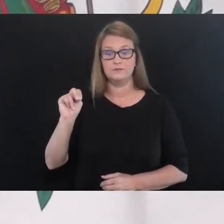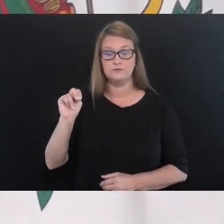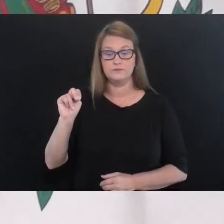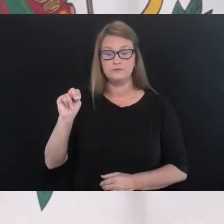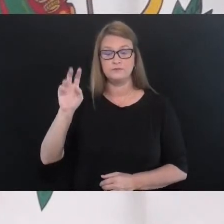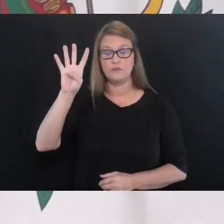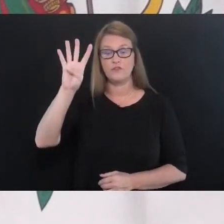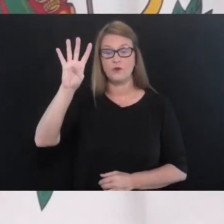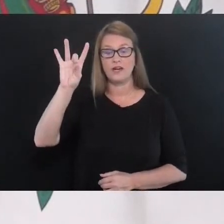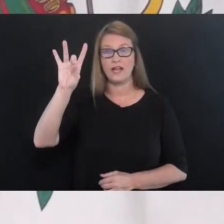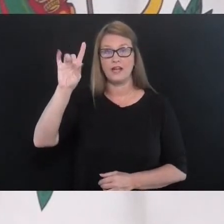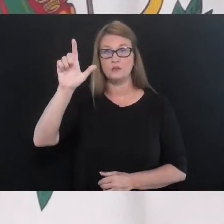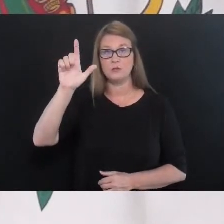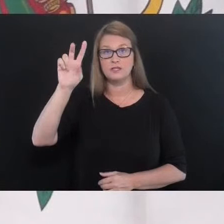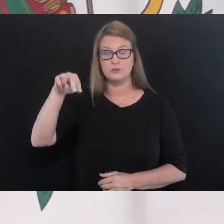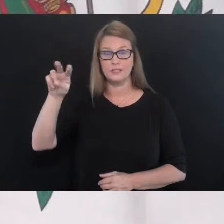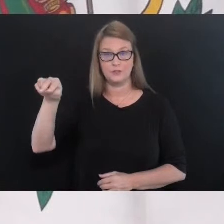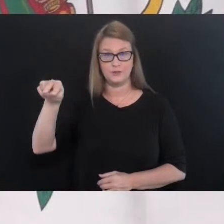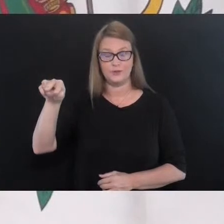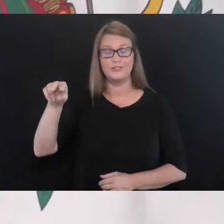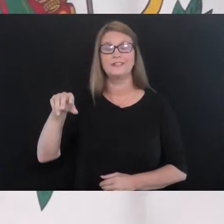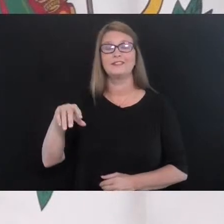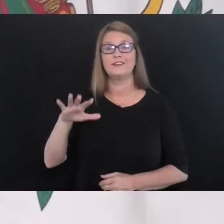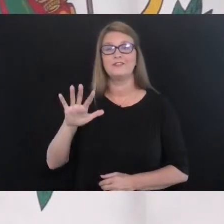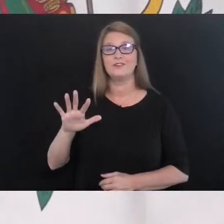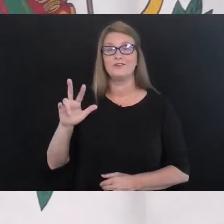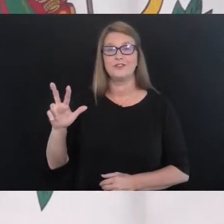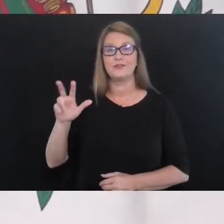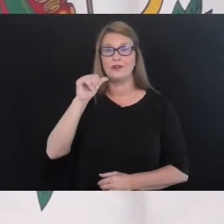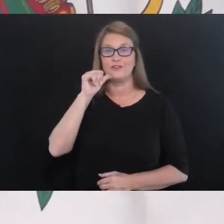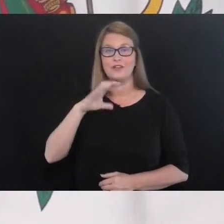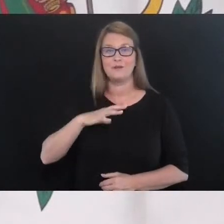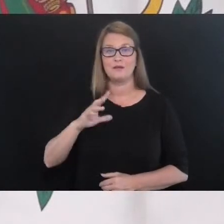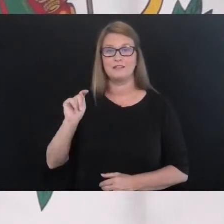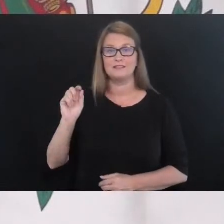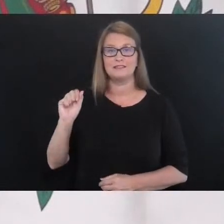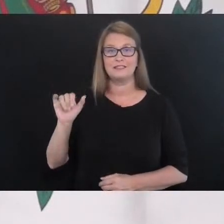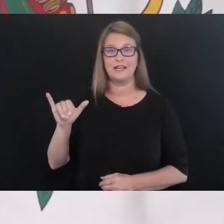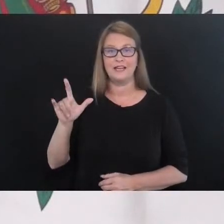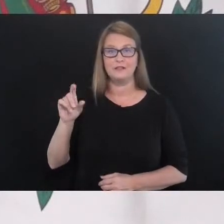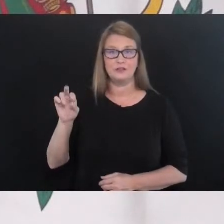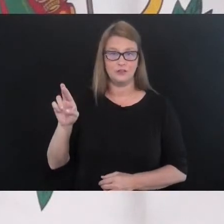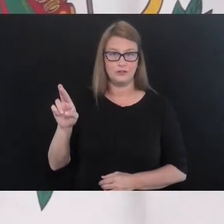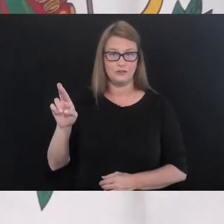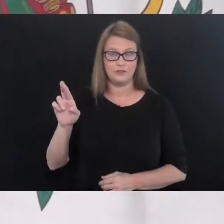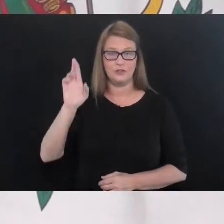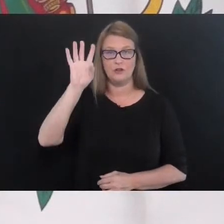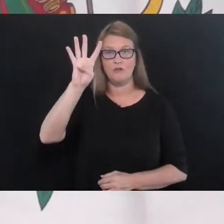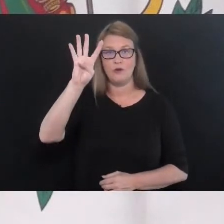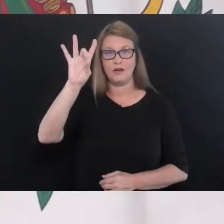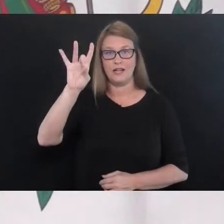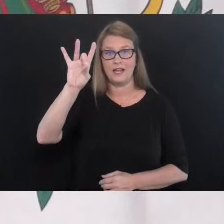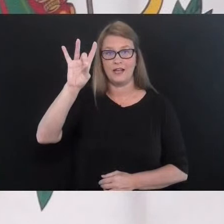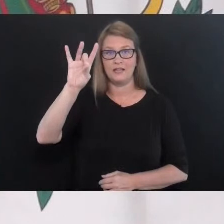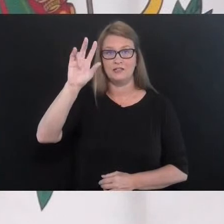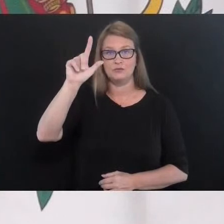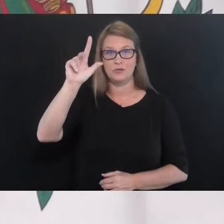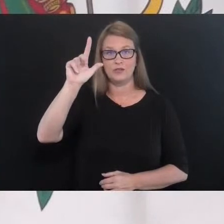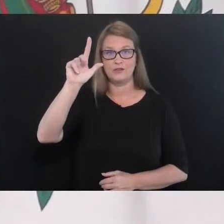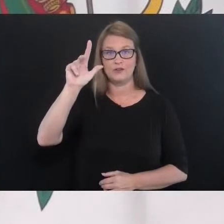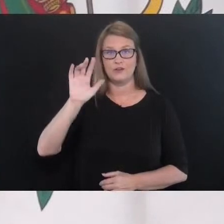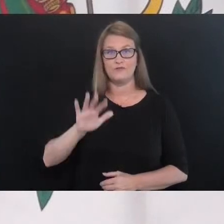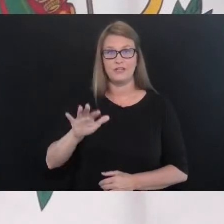The 4,822nd death, a 53-year-old female from Taylor County. The 4,823rd death,